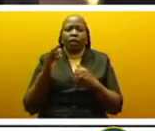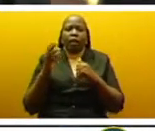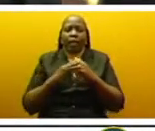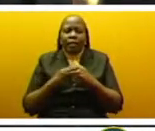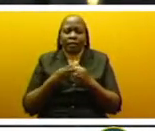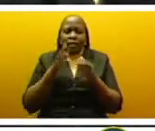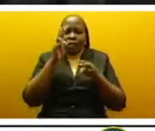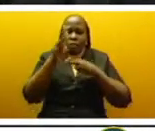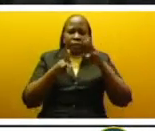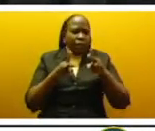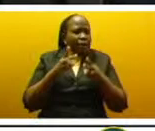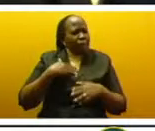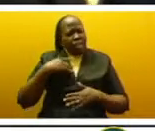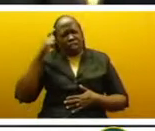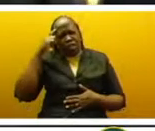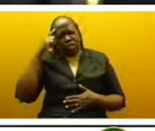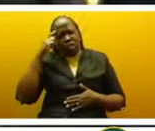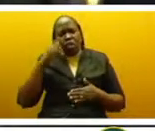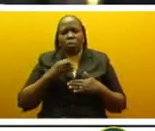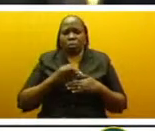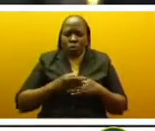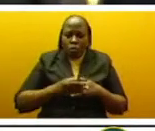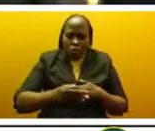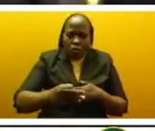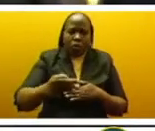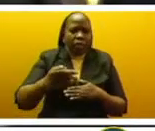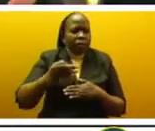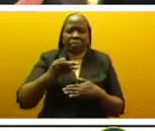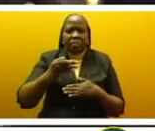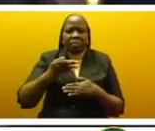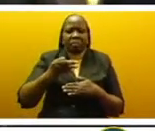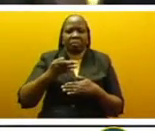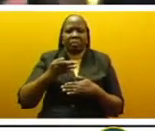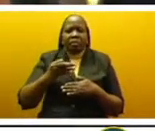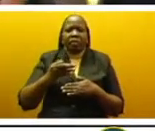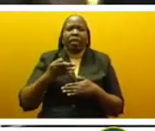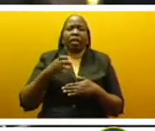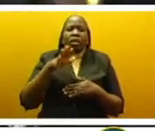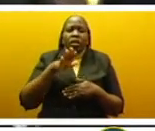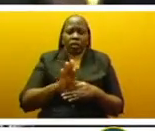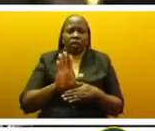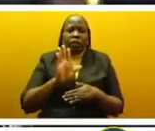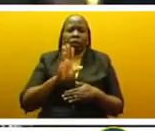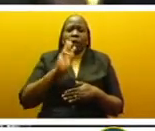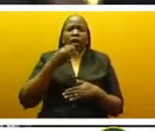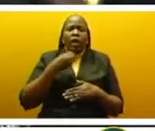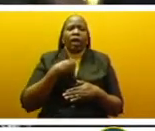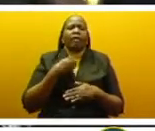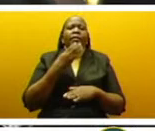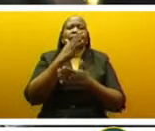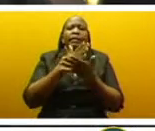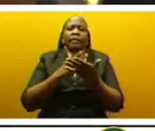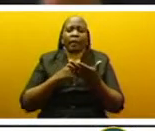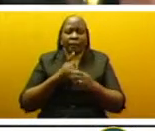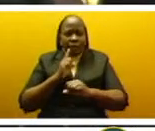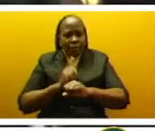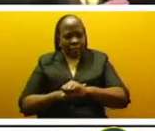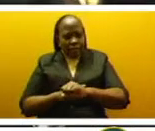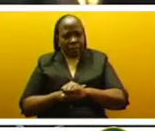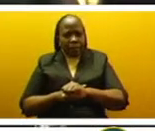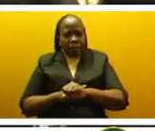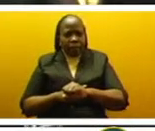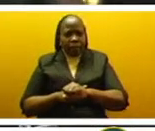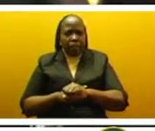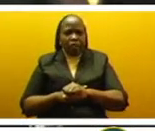making progress. Your lordships and my ladies, there was a time that we used to file